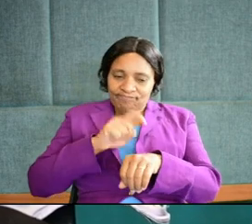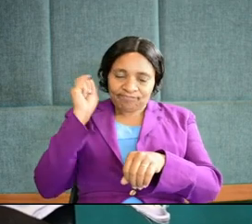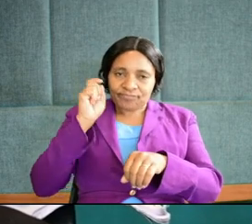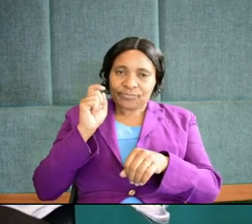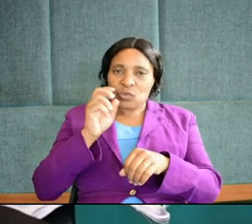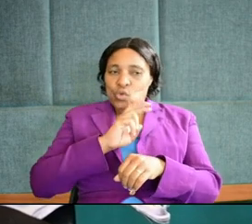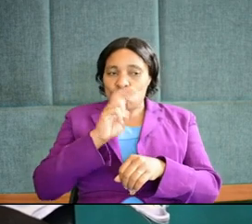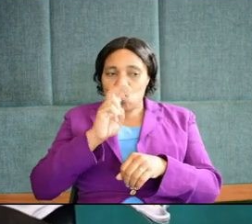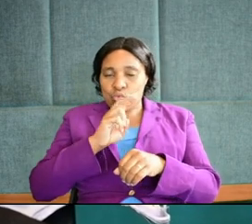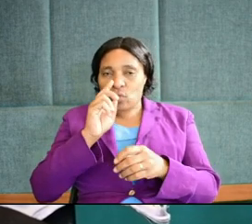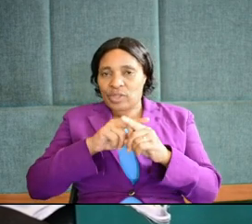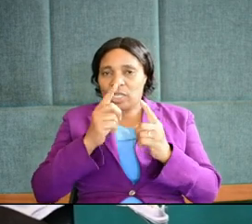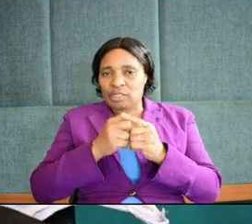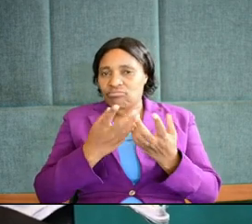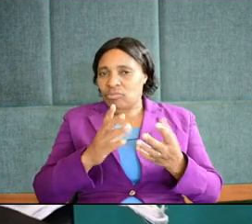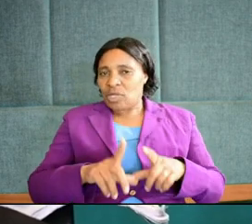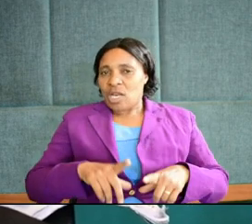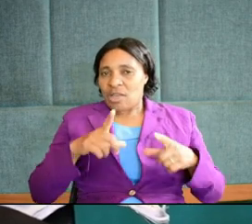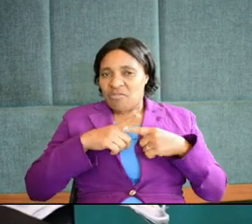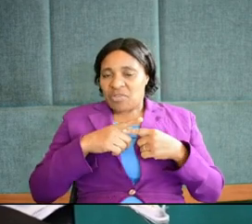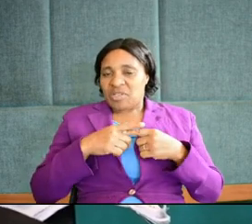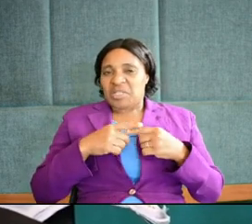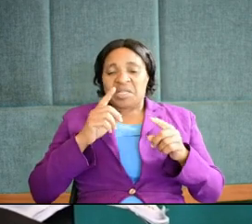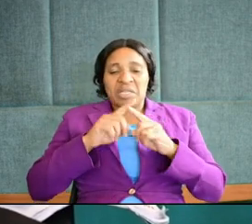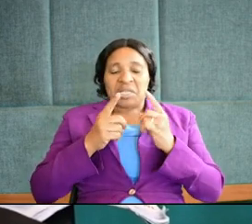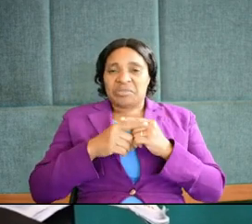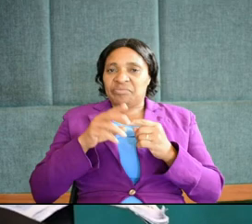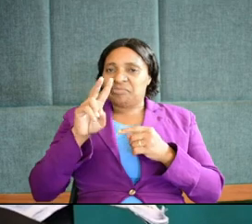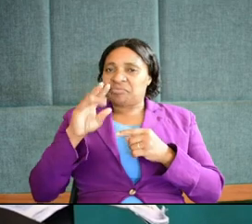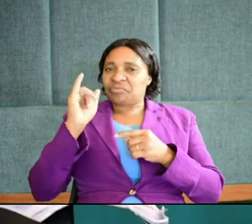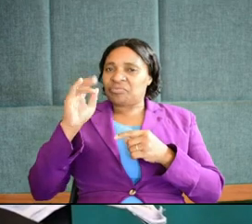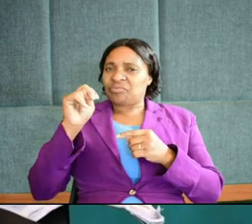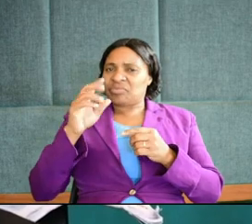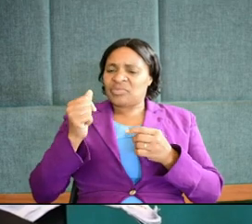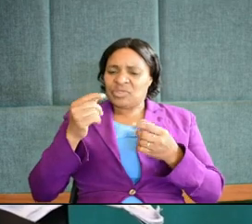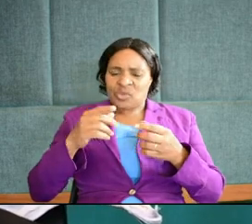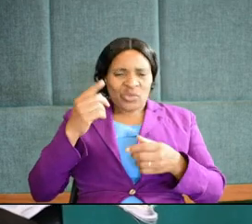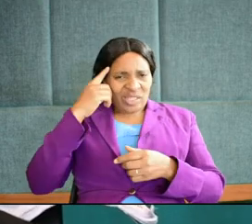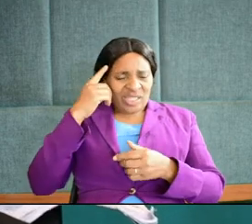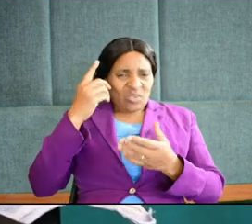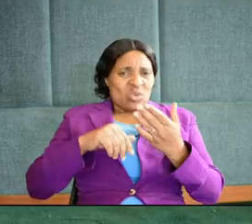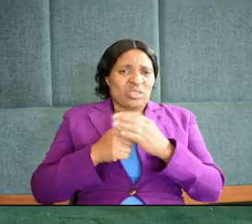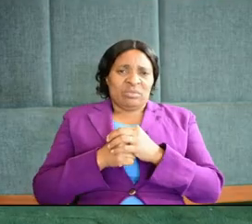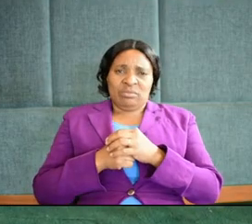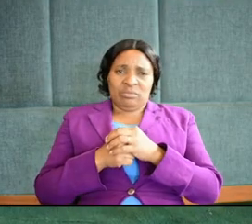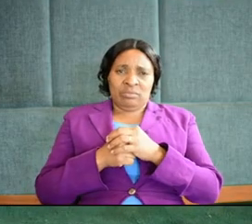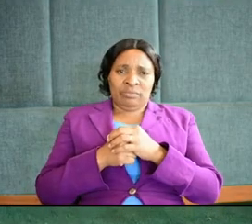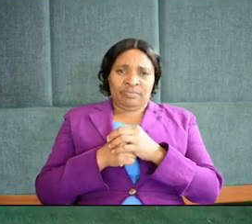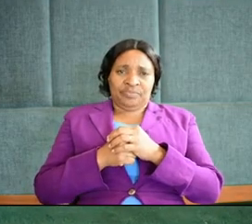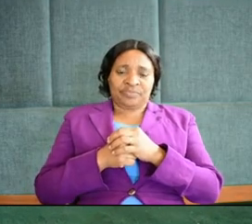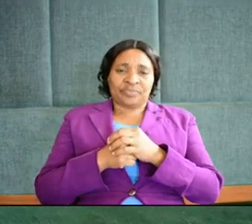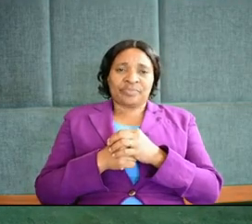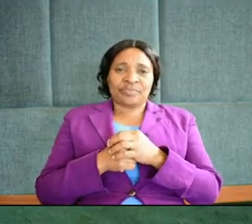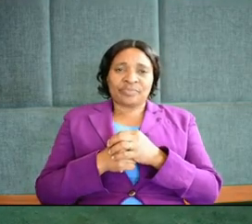at it and live. Finley, you can take us through the What Do You Think section.